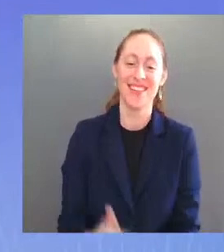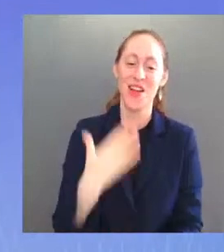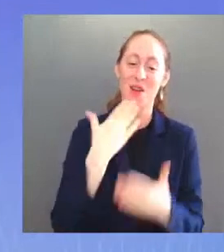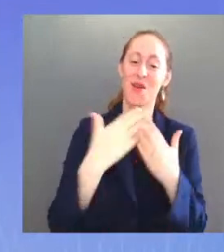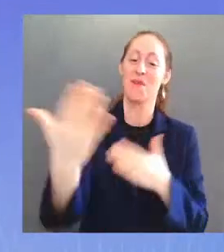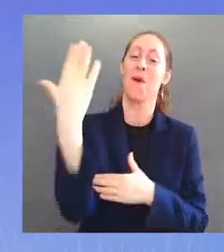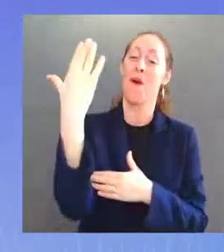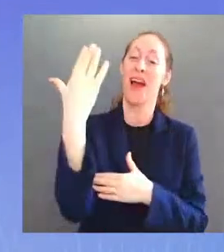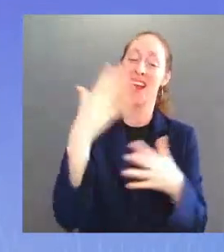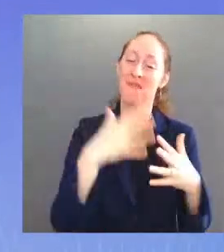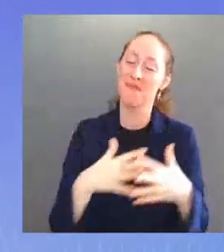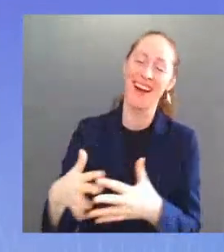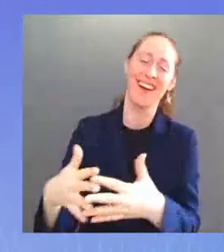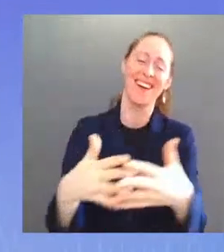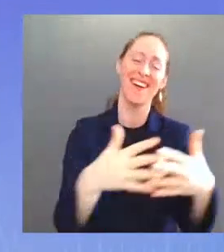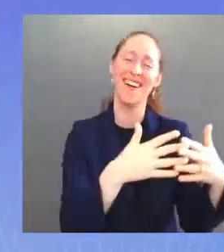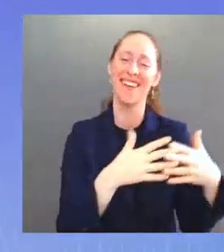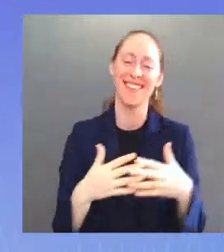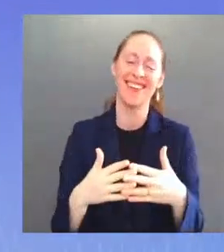Have a seat, please.